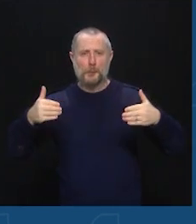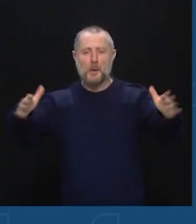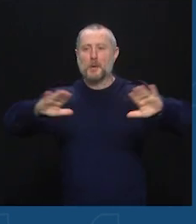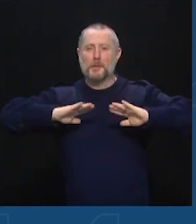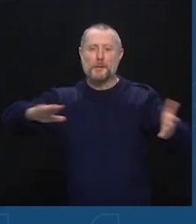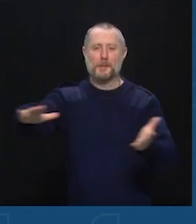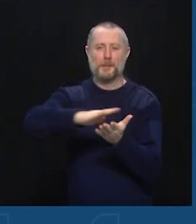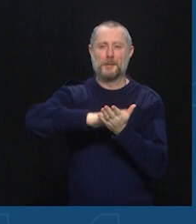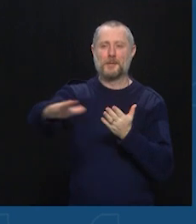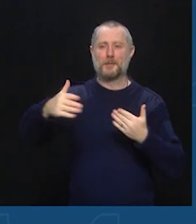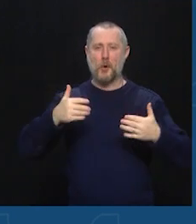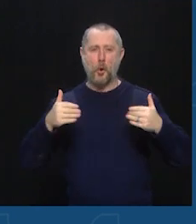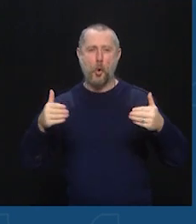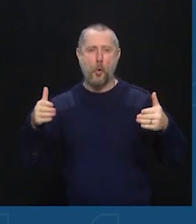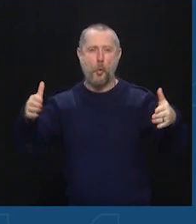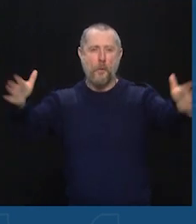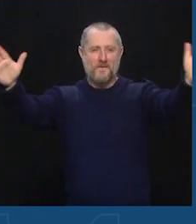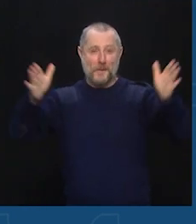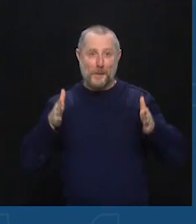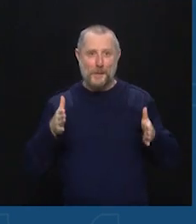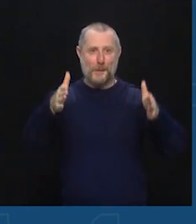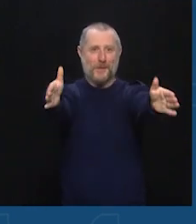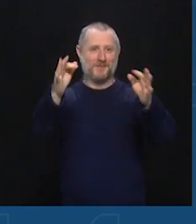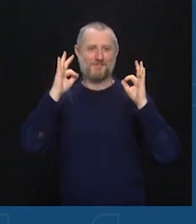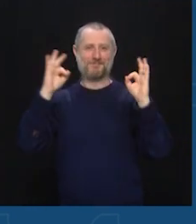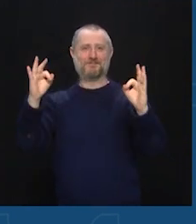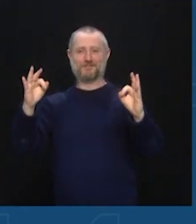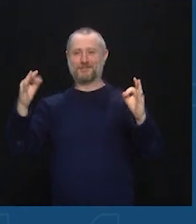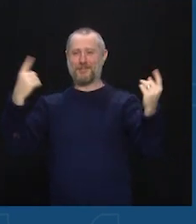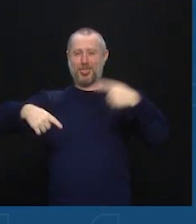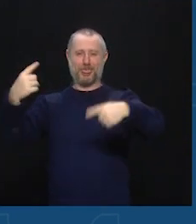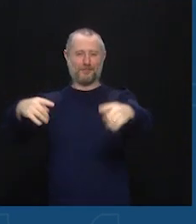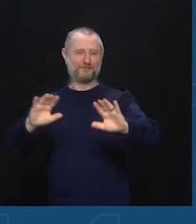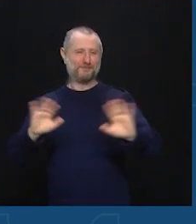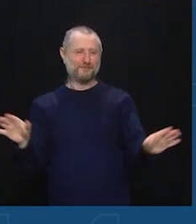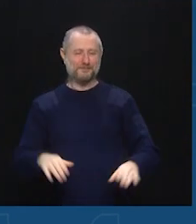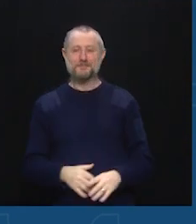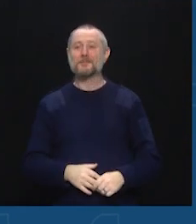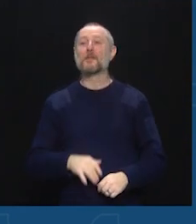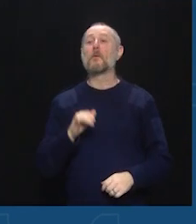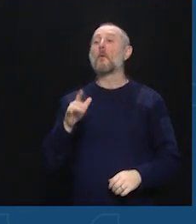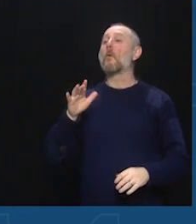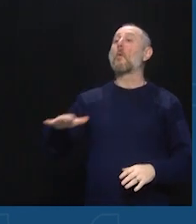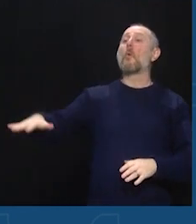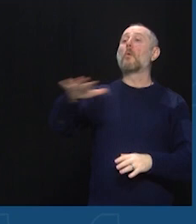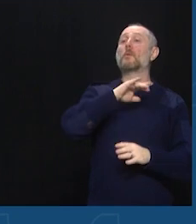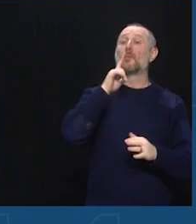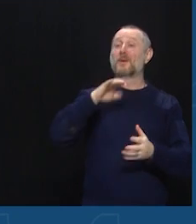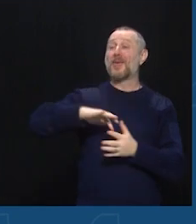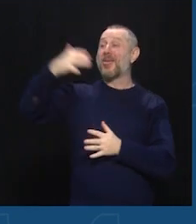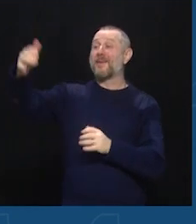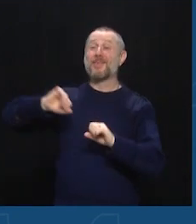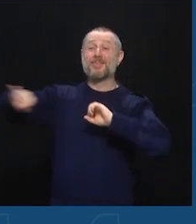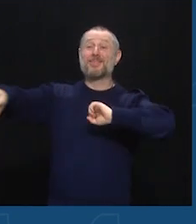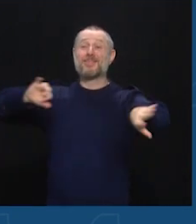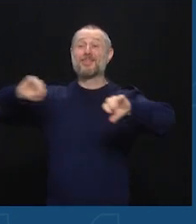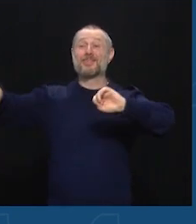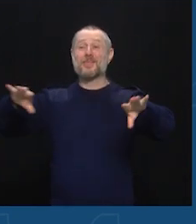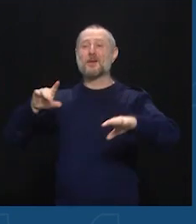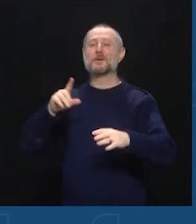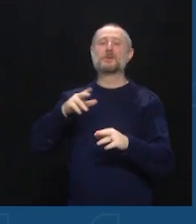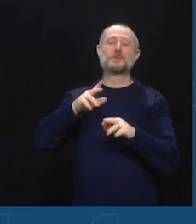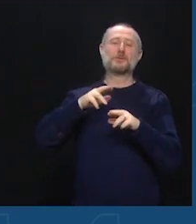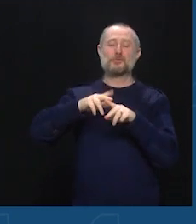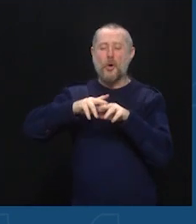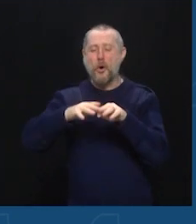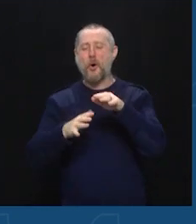trees. I do want to just say all of our stockpiles are open. We've been coordinating with our county governments for the last several